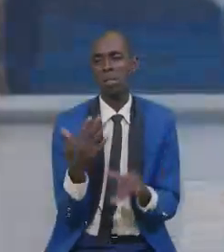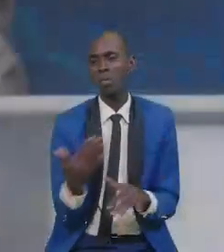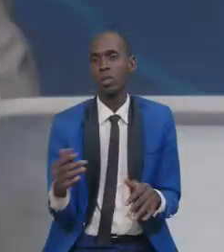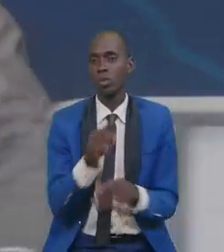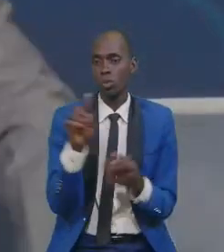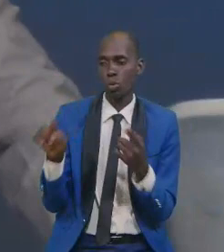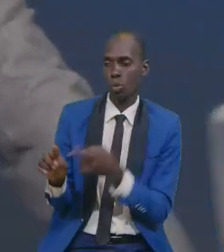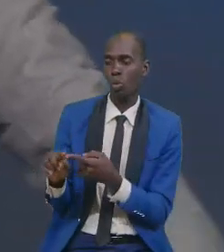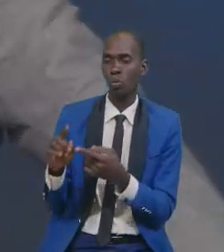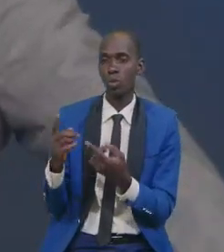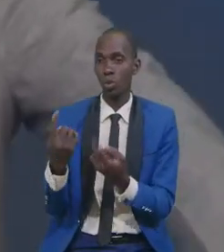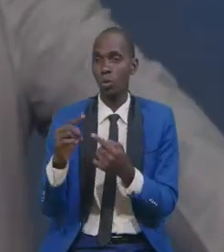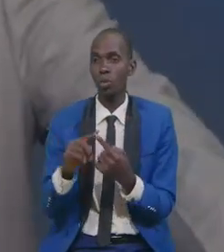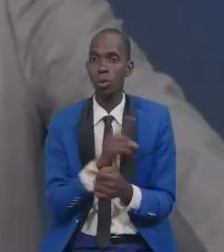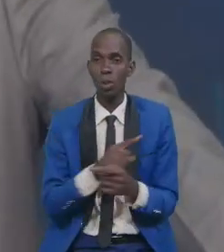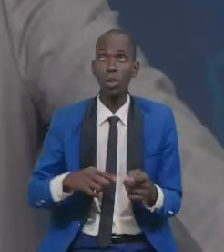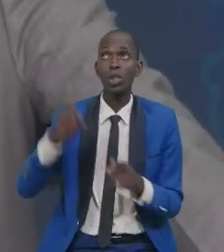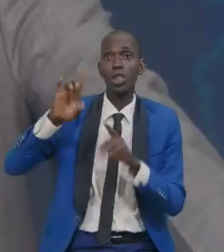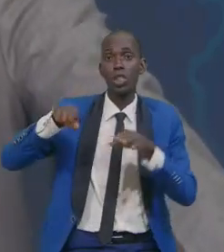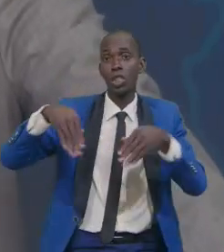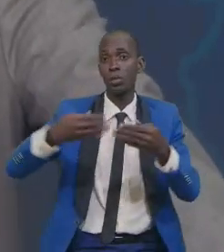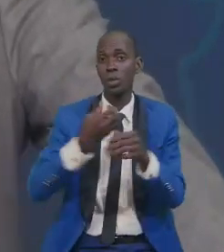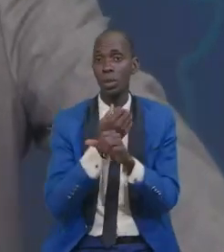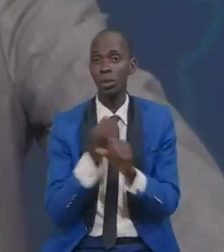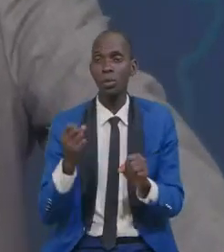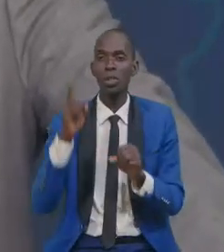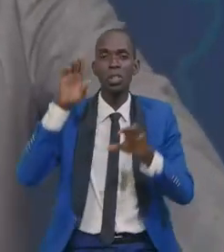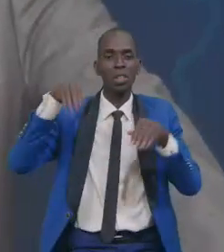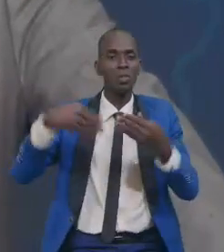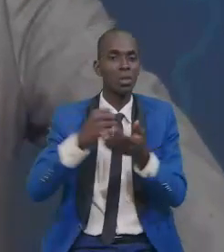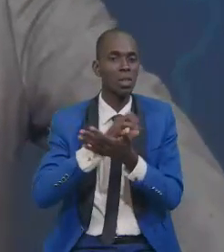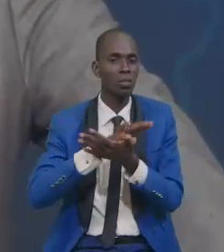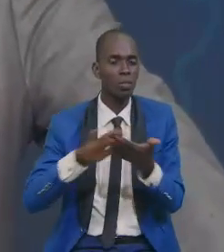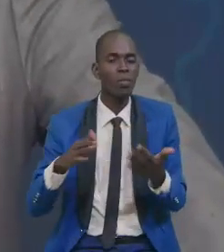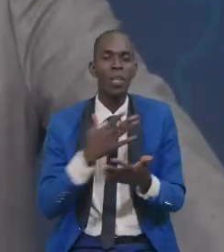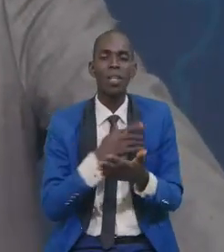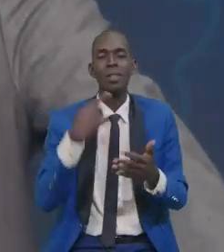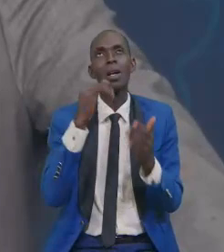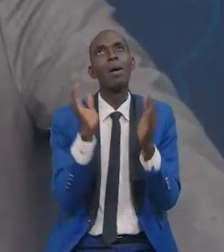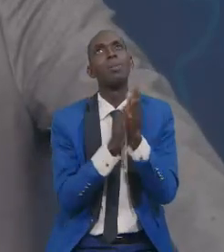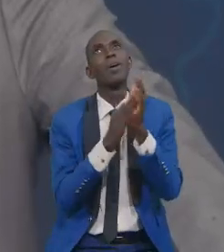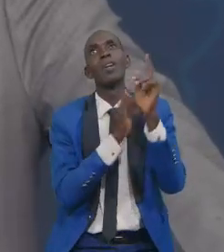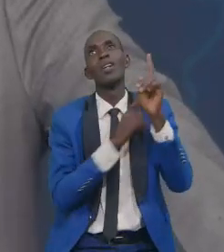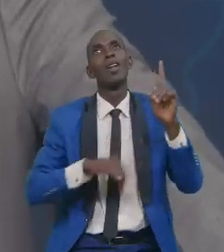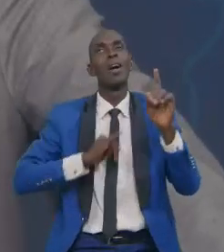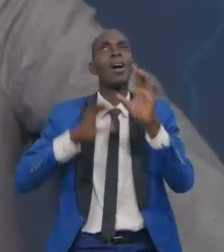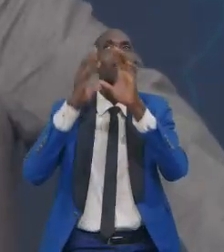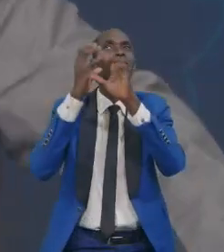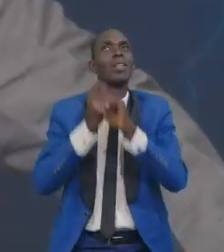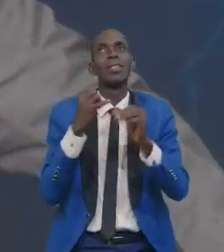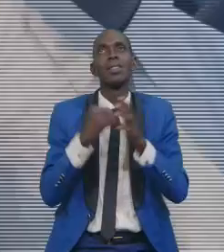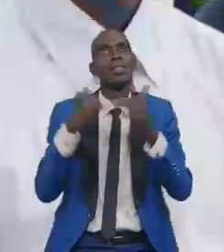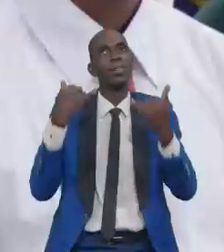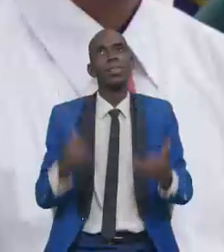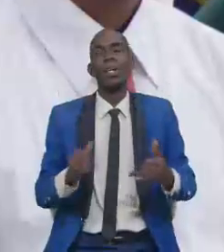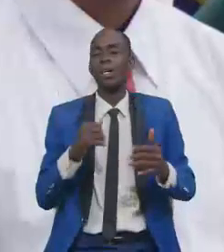and he gives you salvation. He gives you sanctification. And then you say, praise the Lord, I got it. And this is real and